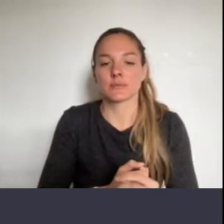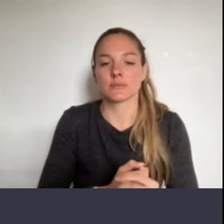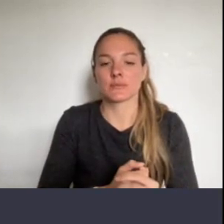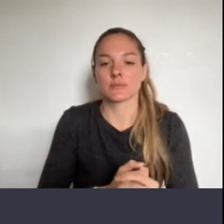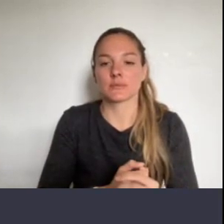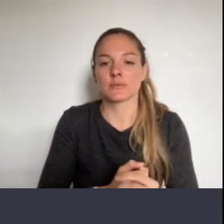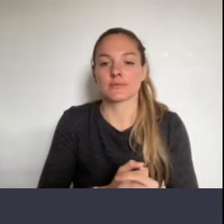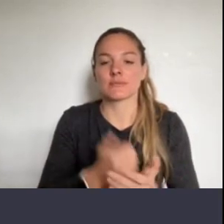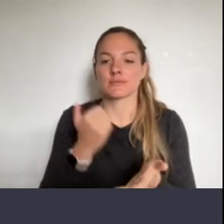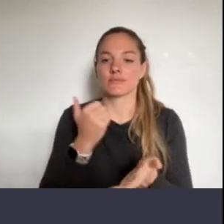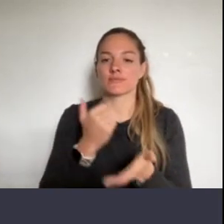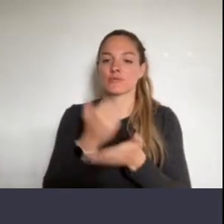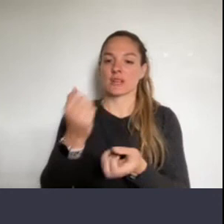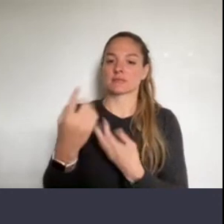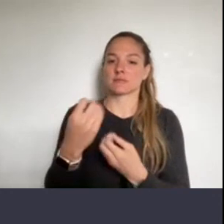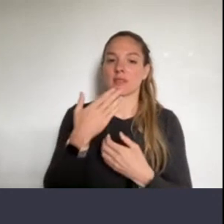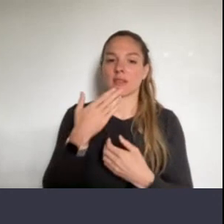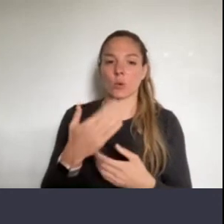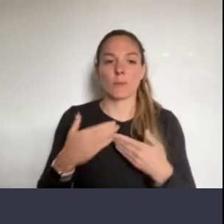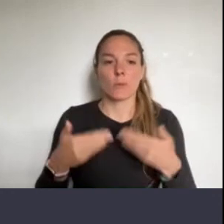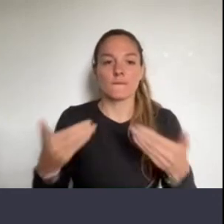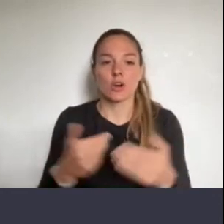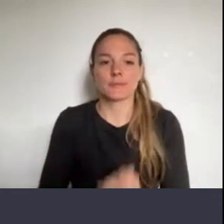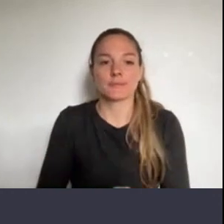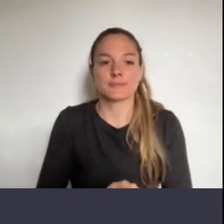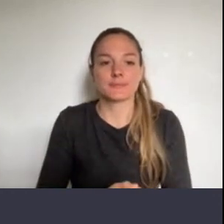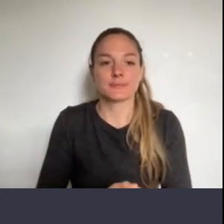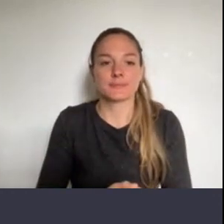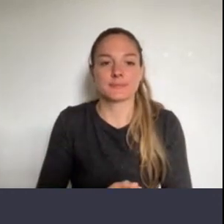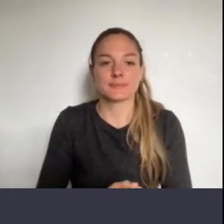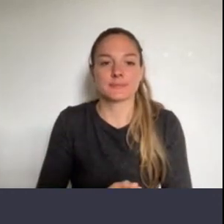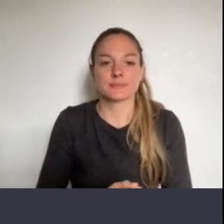That's great, thank you. Let's move on.